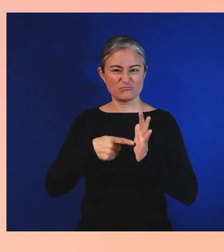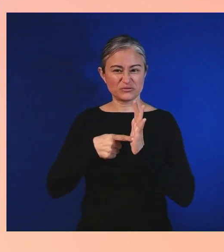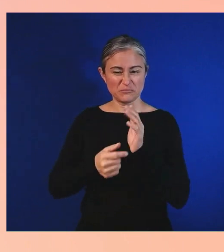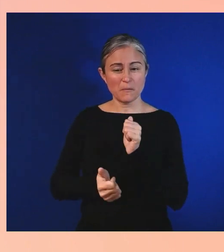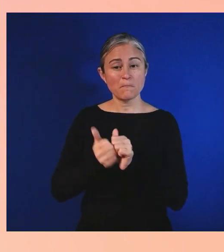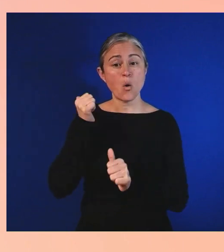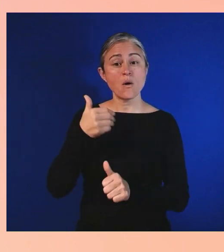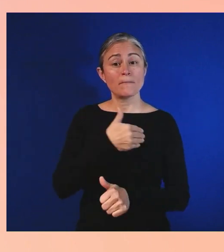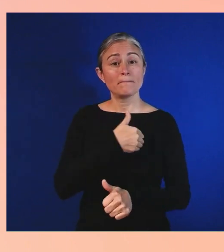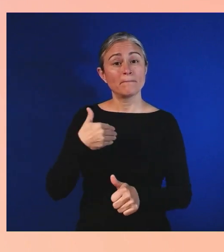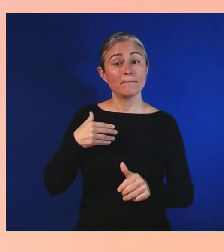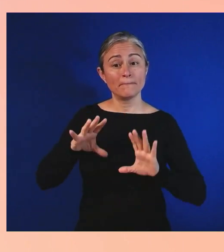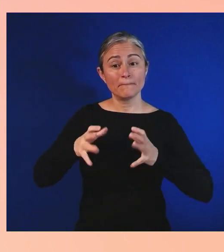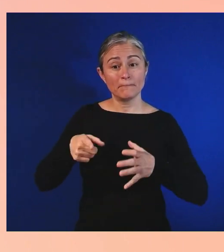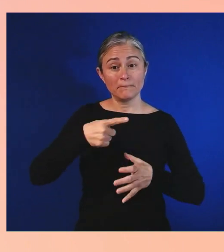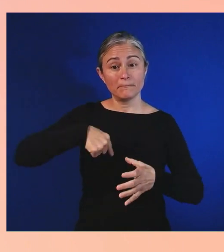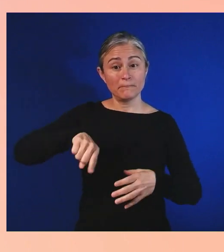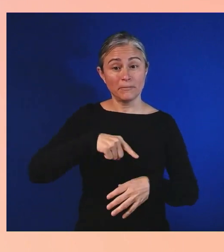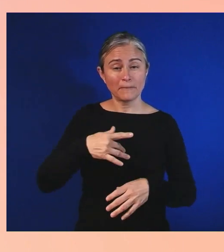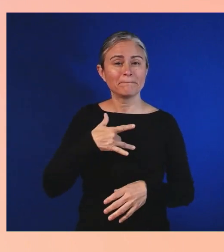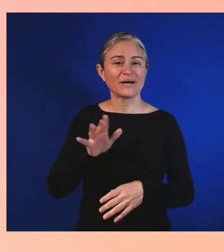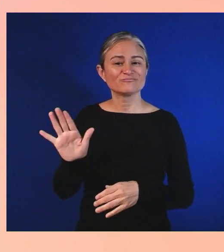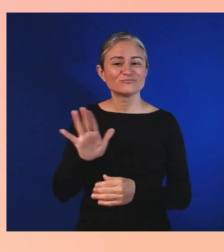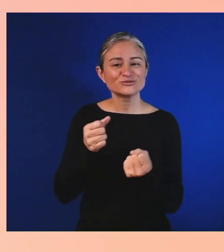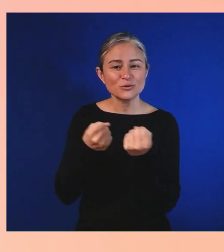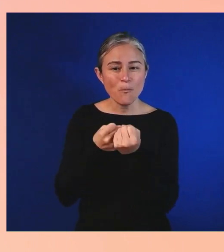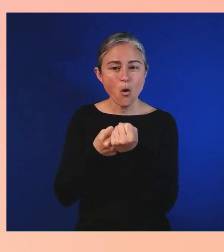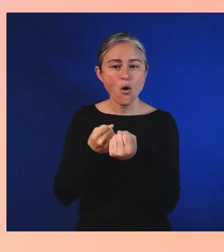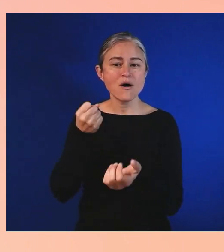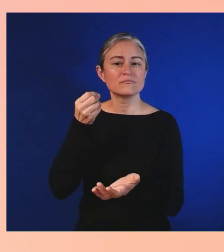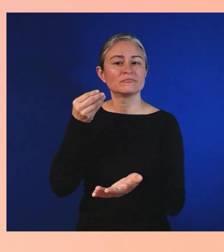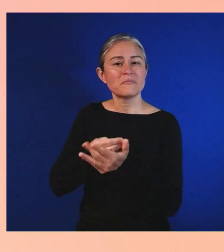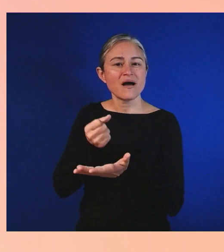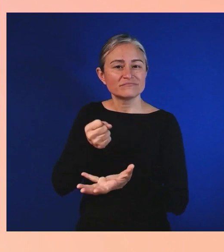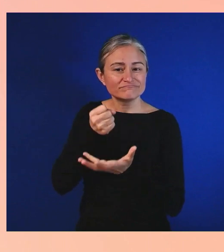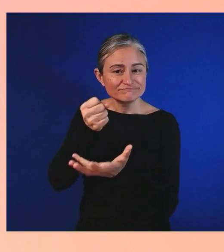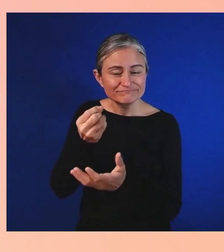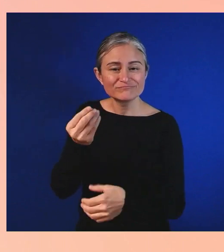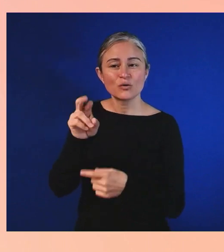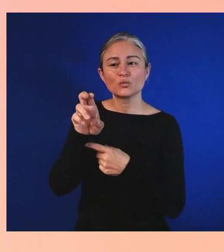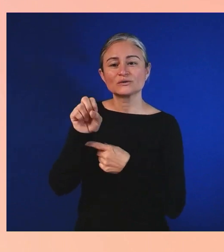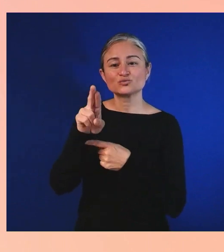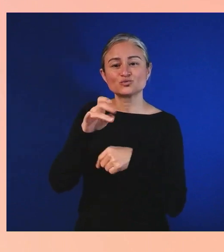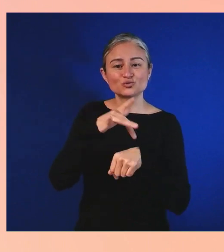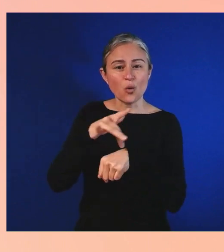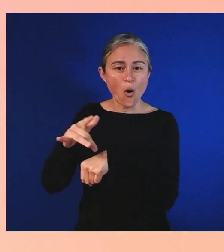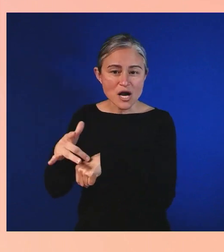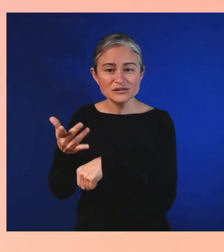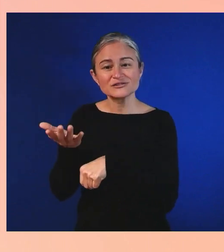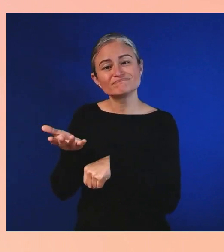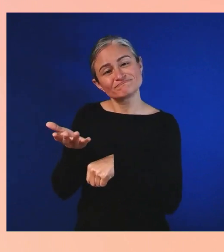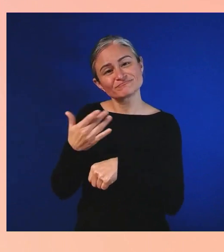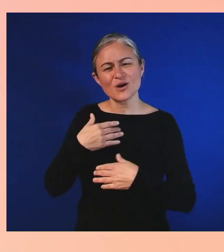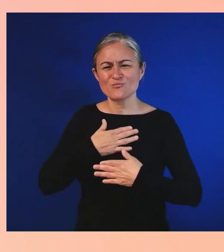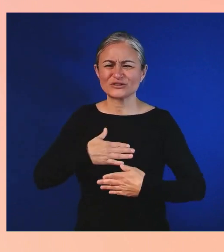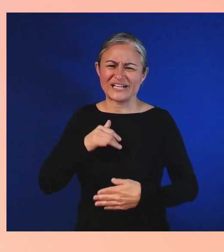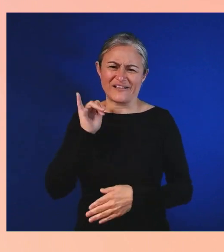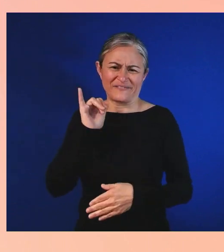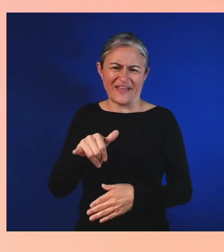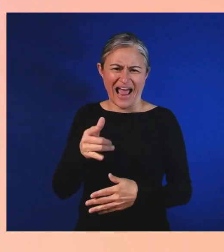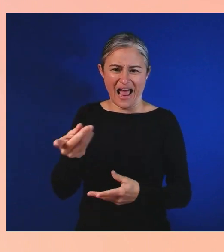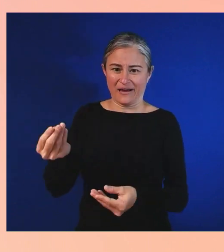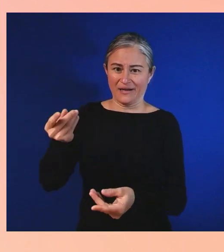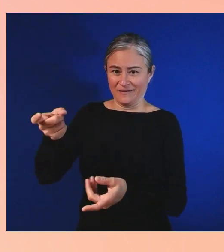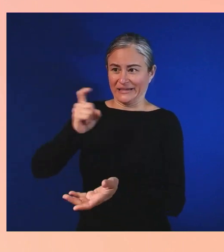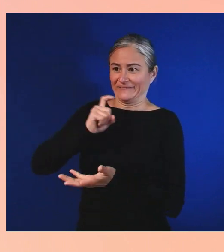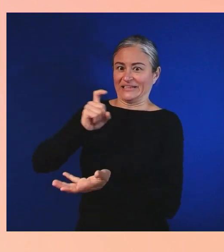way of funding and resources is obviously very much appreciated. But I also believe that companies can contribute with